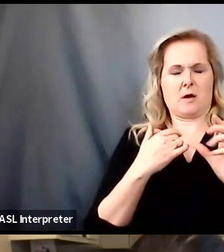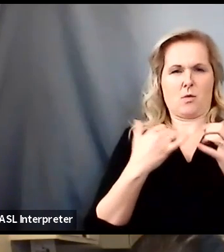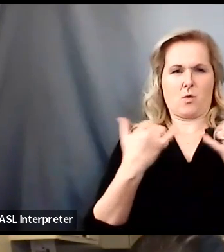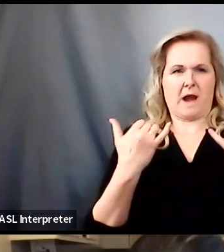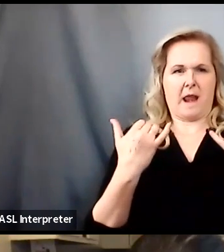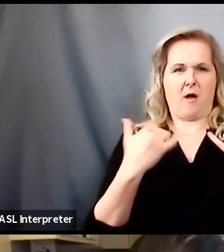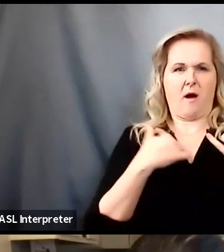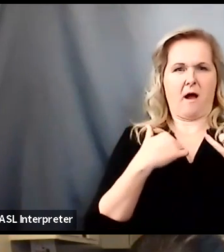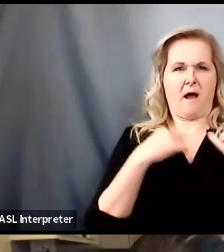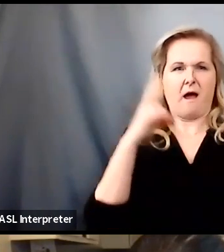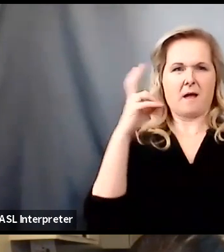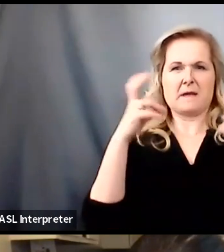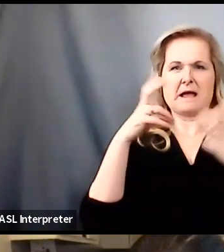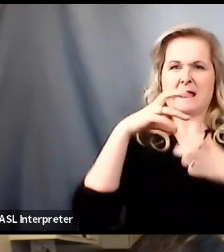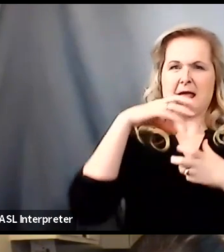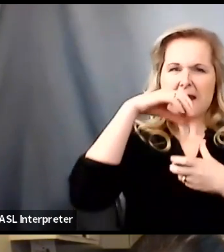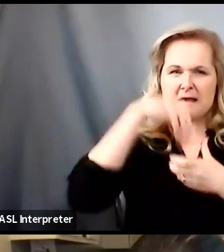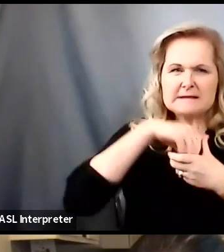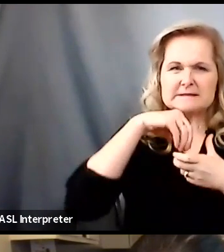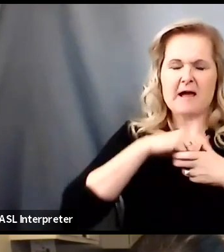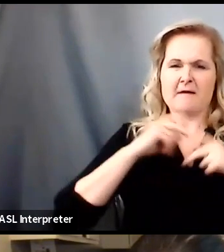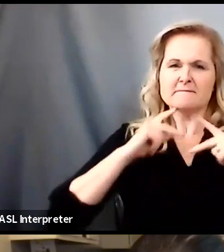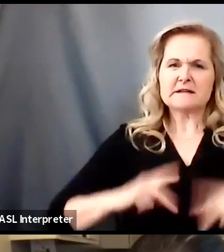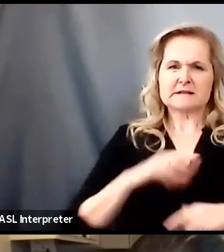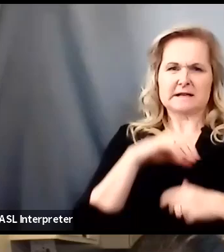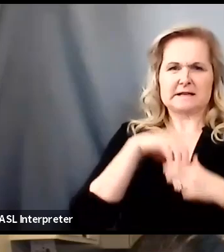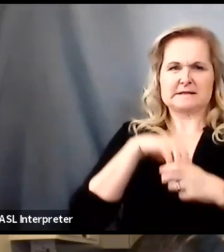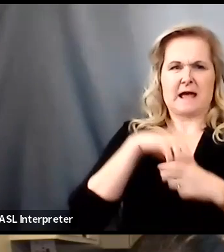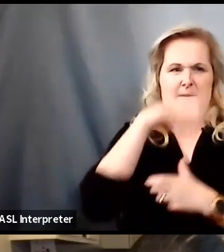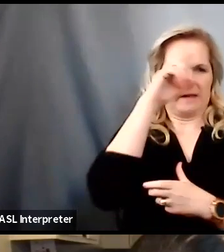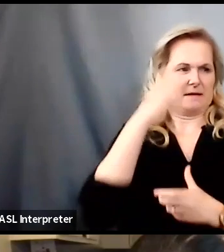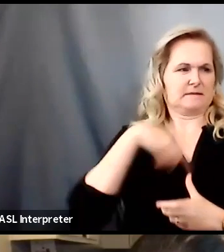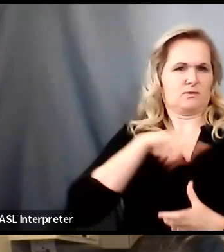now, like physically, because of where we are,